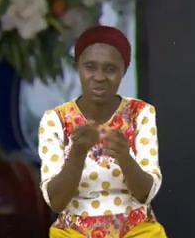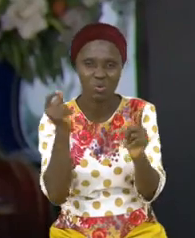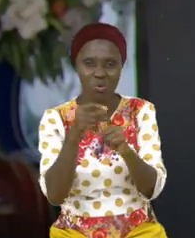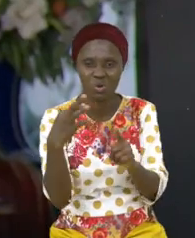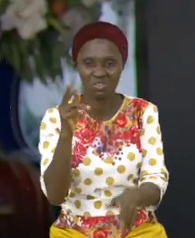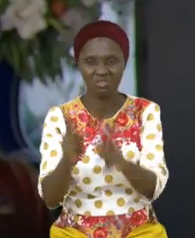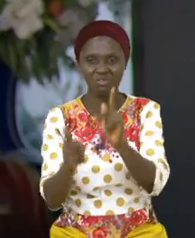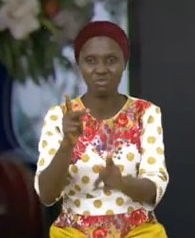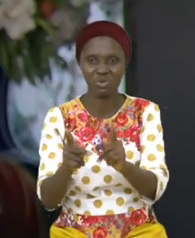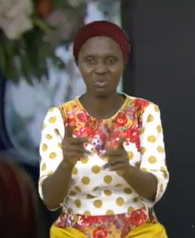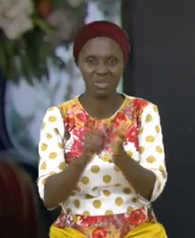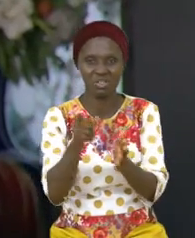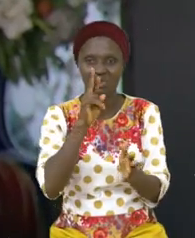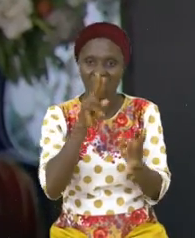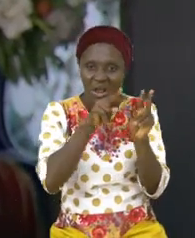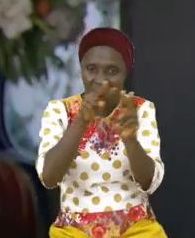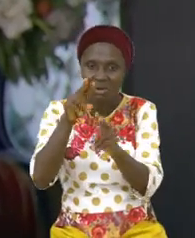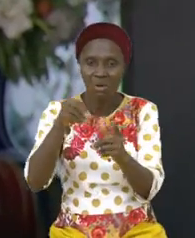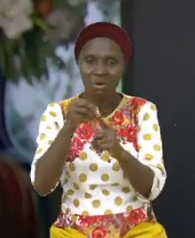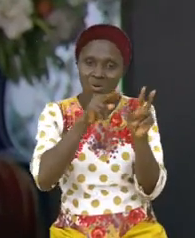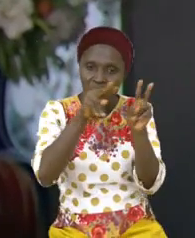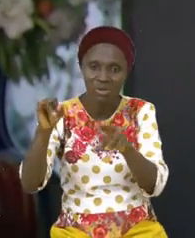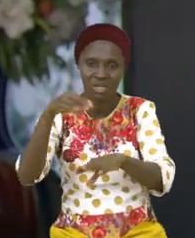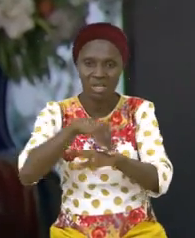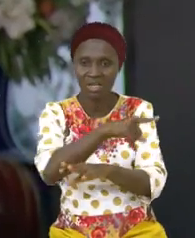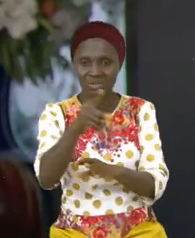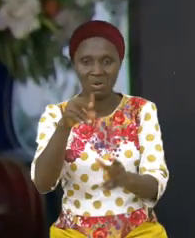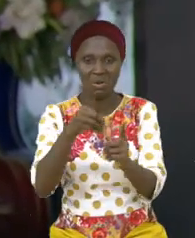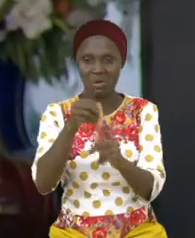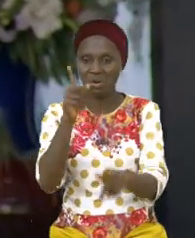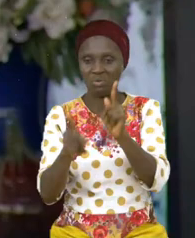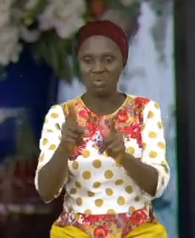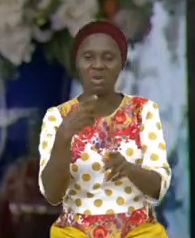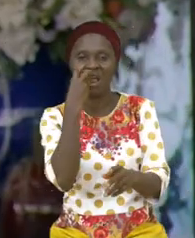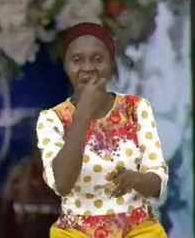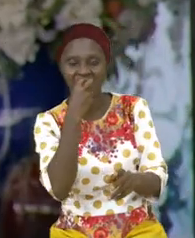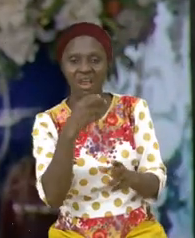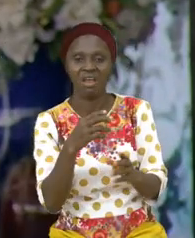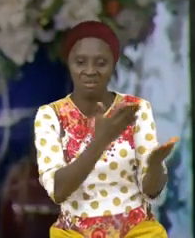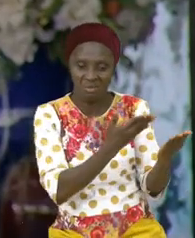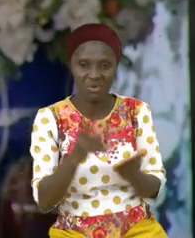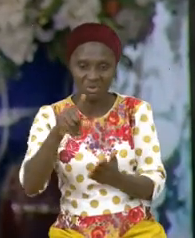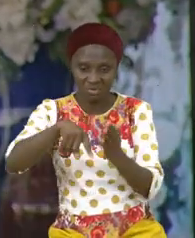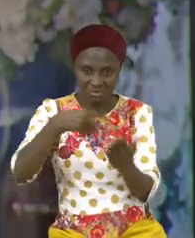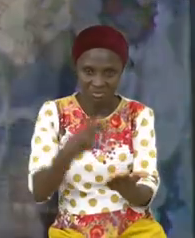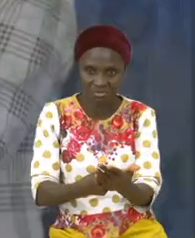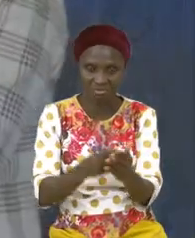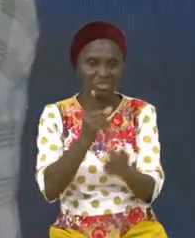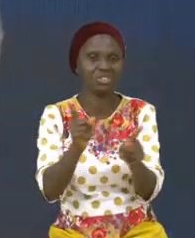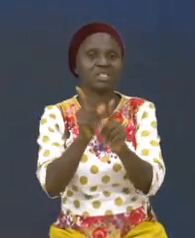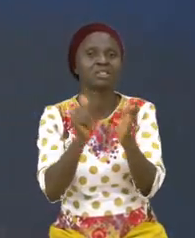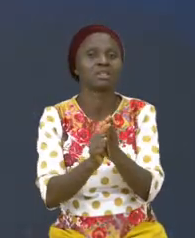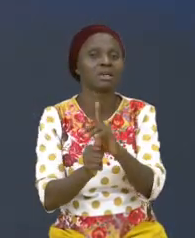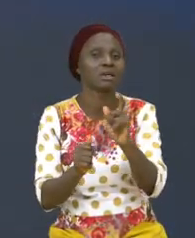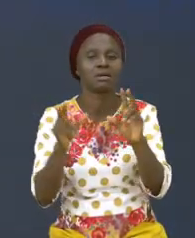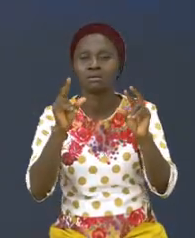you and looking at you or people's comments bring you down just like that. You're going